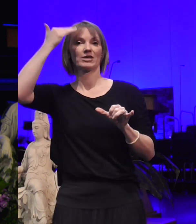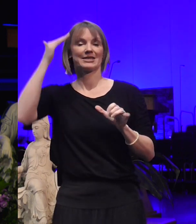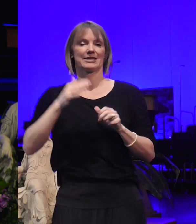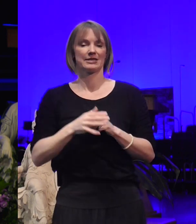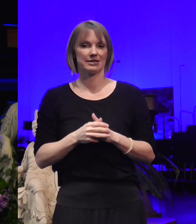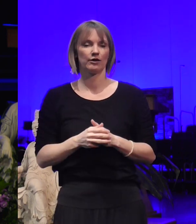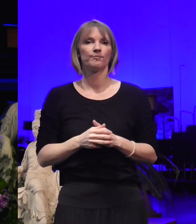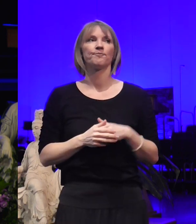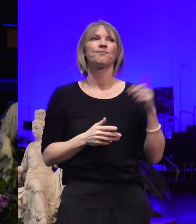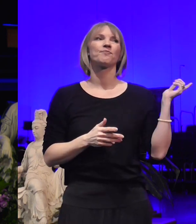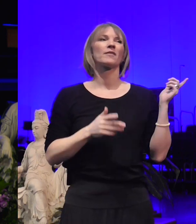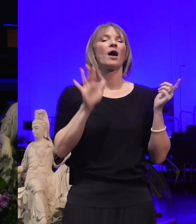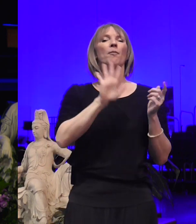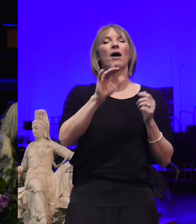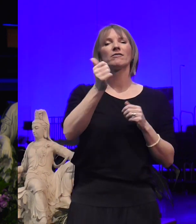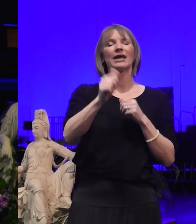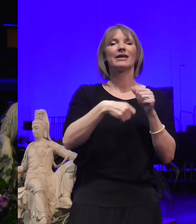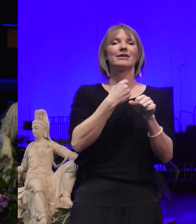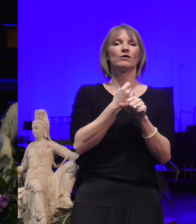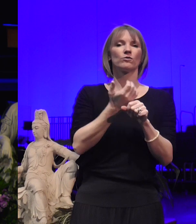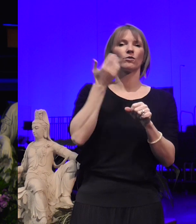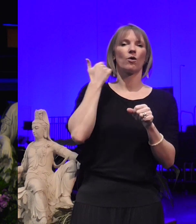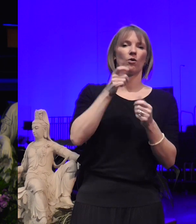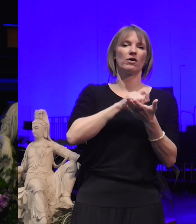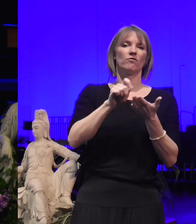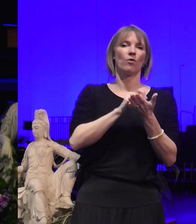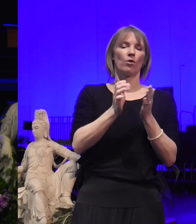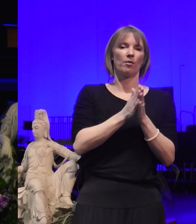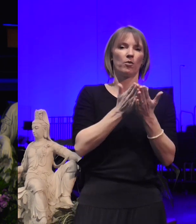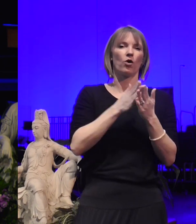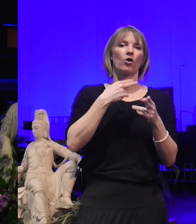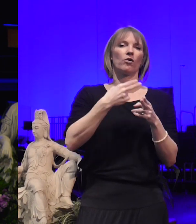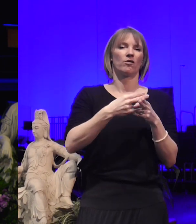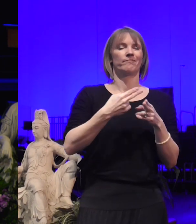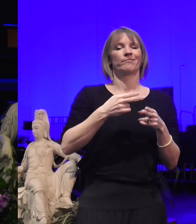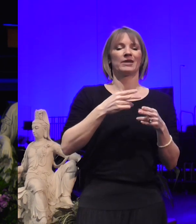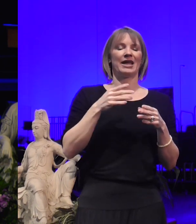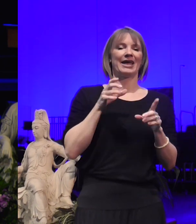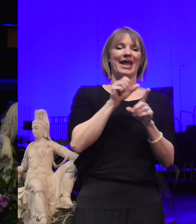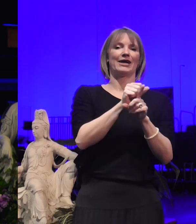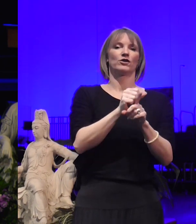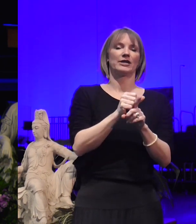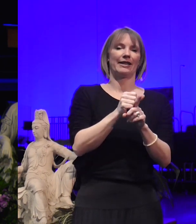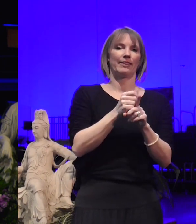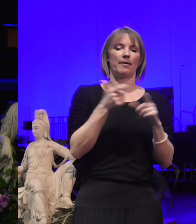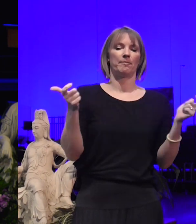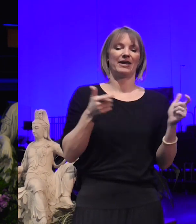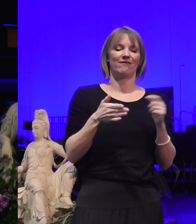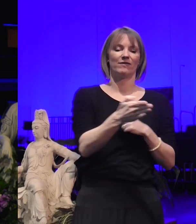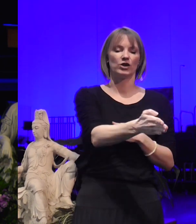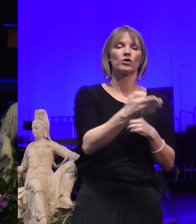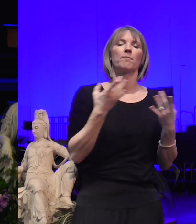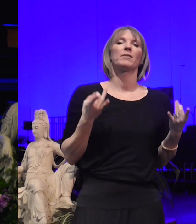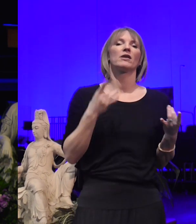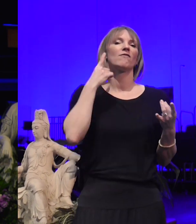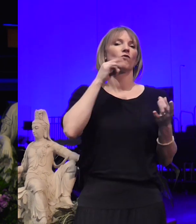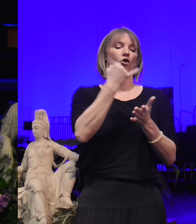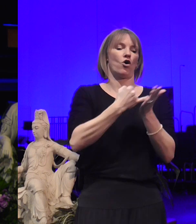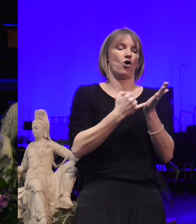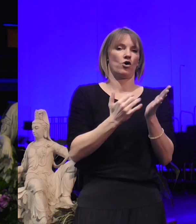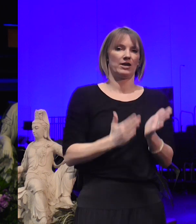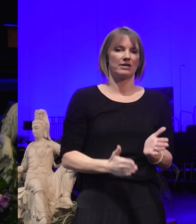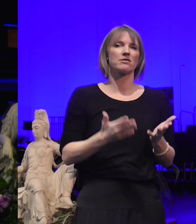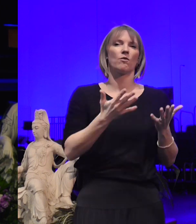Lynch wrote a book about 10 years ago called Catching the Big Fish, and it was about meditating for artists who are wanting